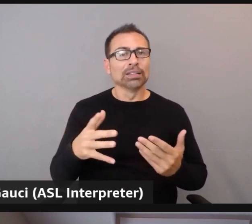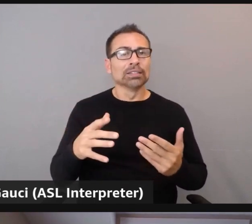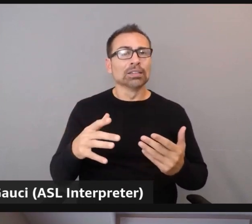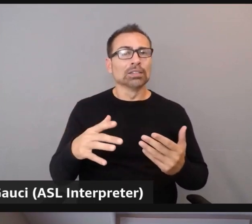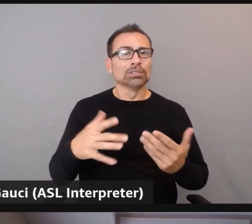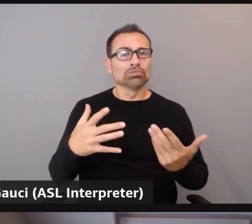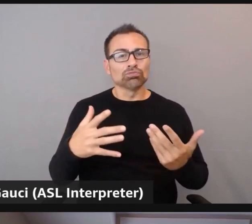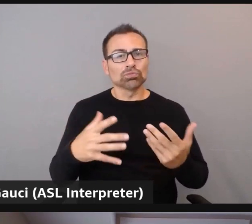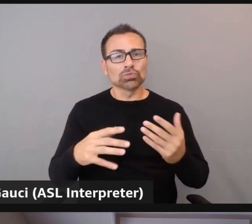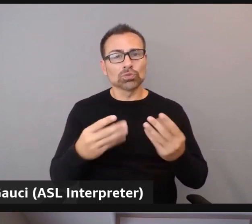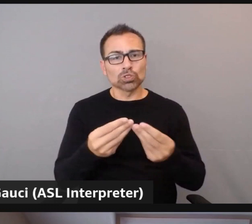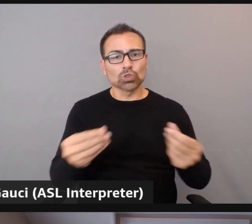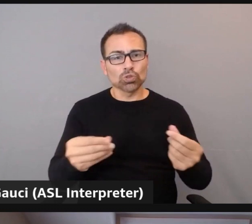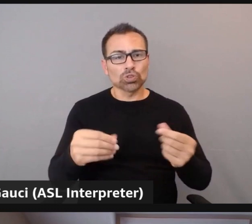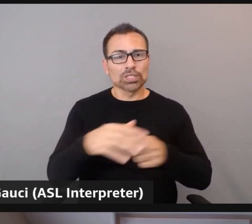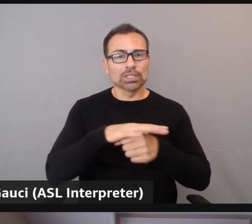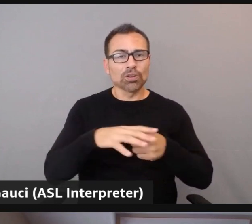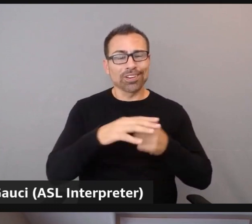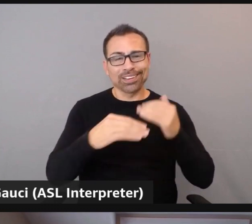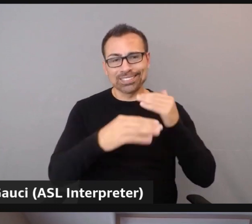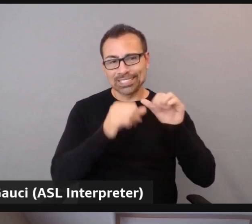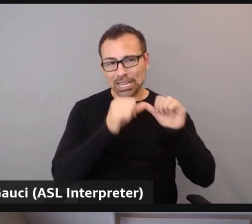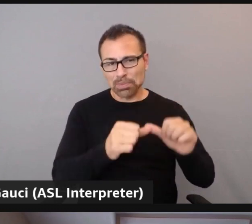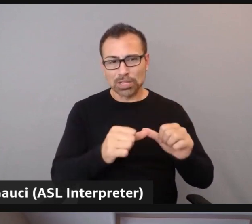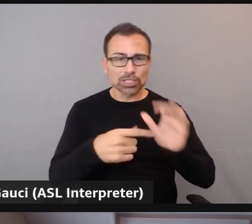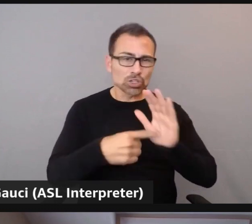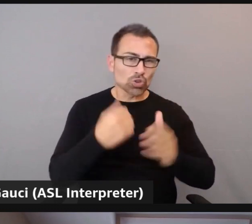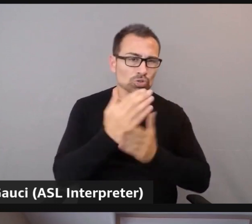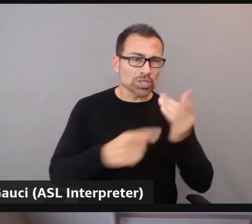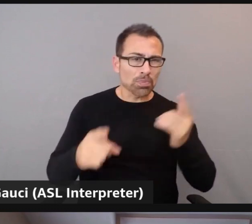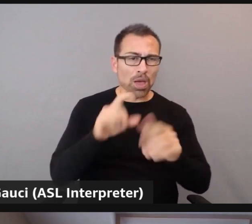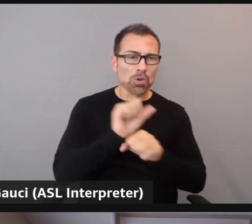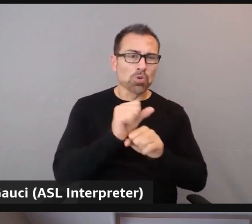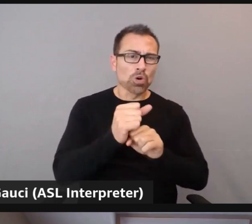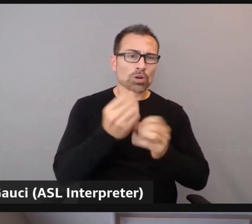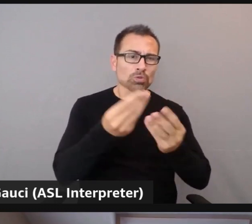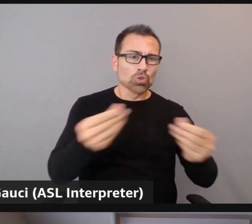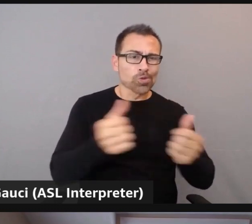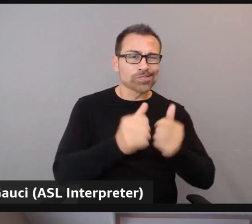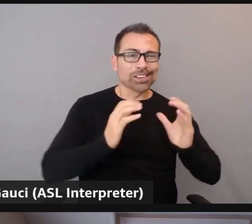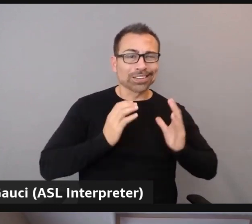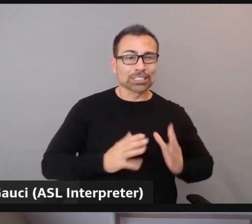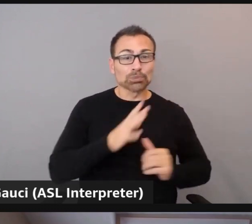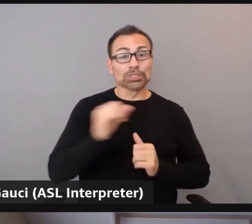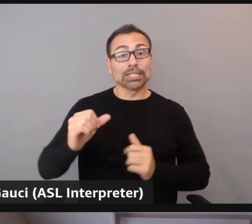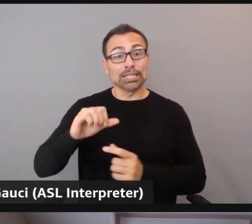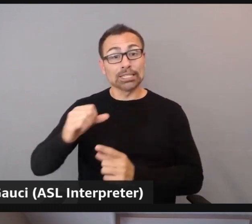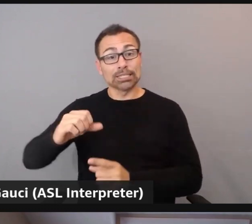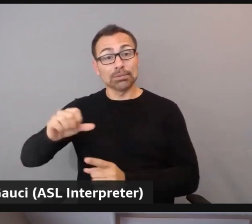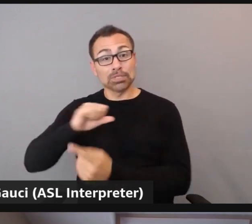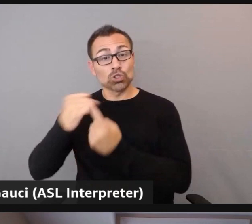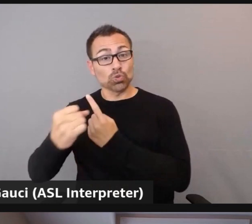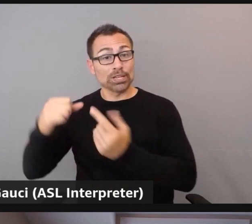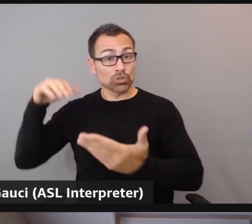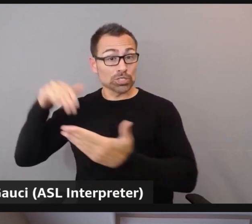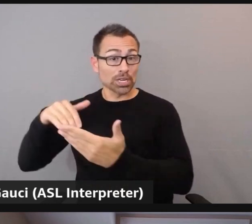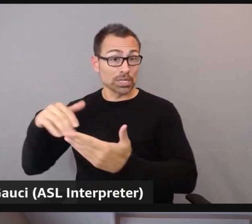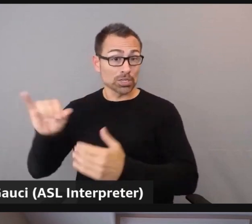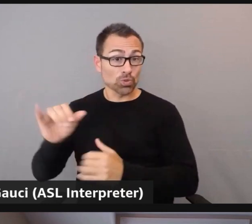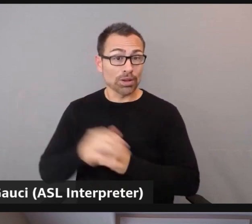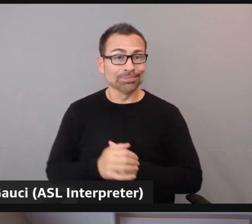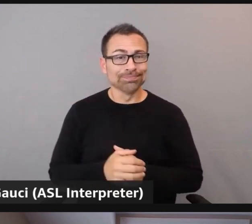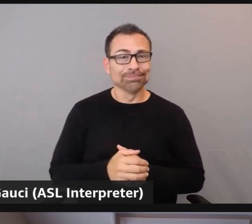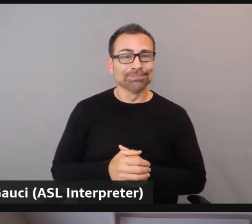we have worked on with customers, and some of those wonderful case studies as well. Awesome. Well, thank you again very much for your time